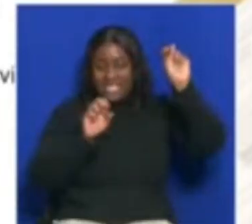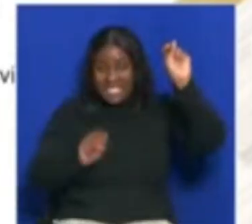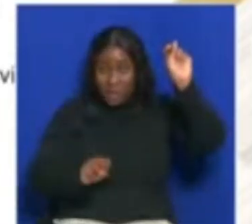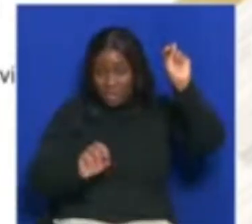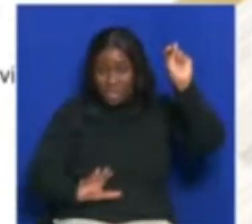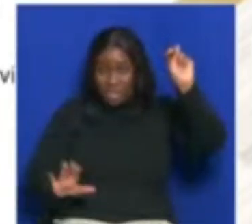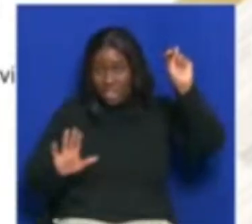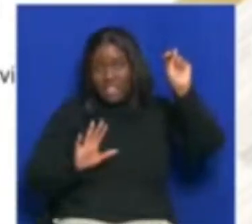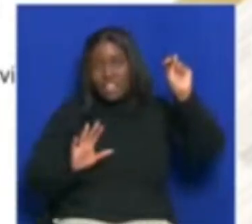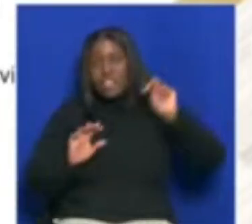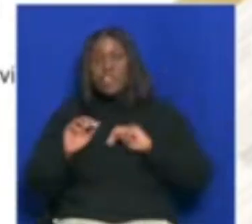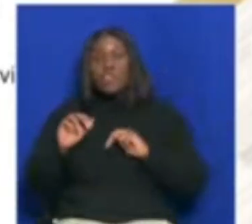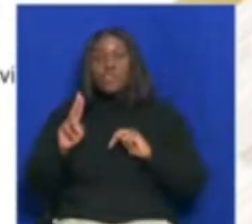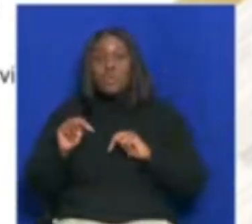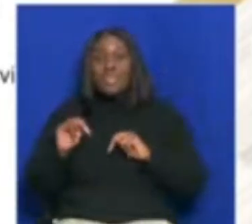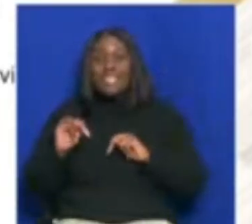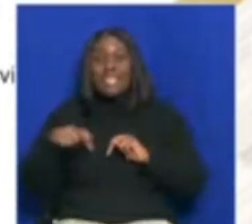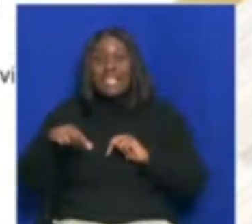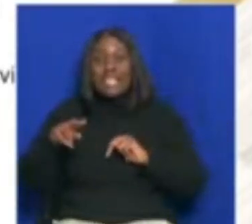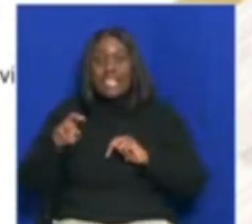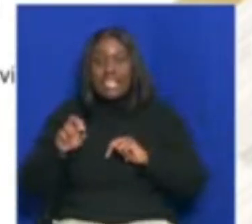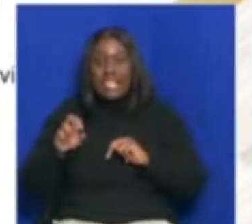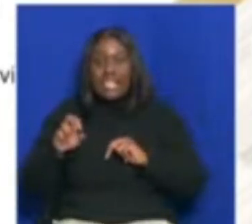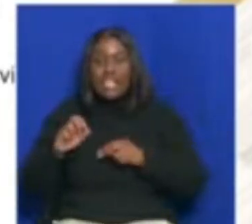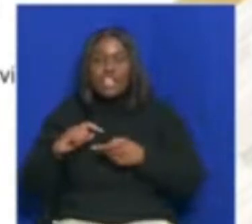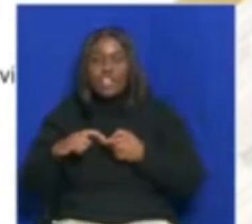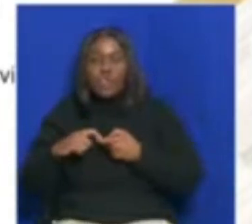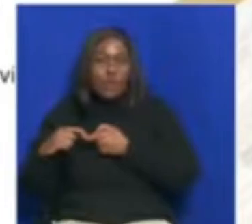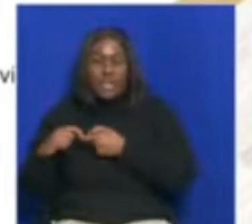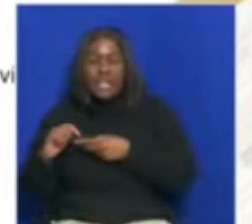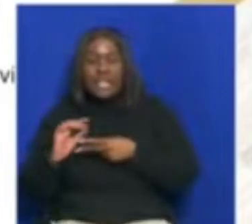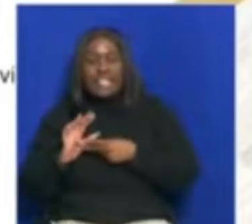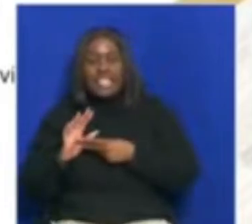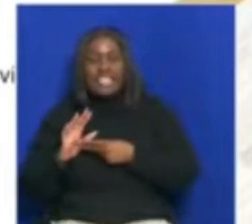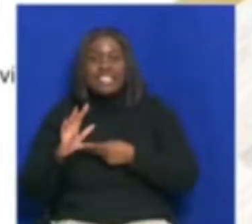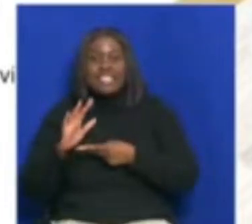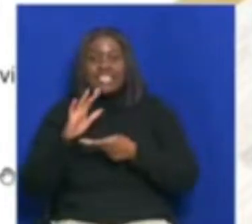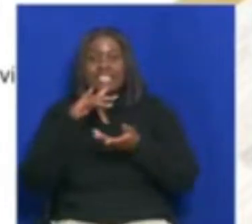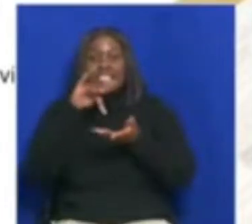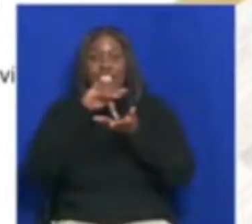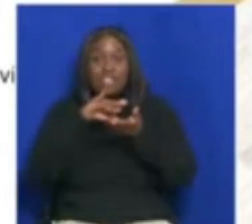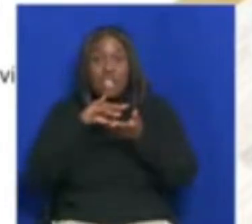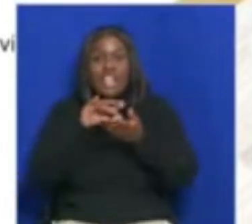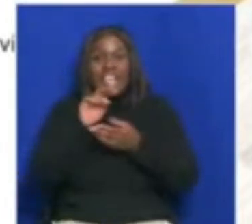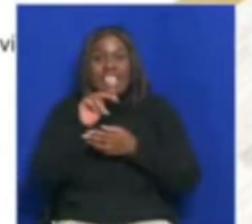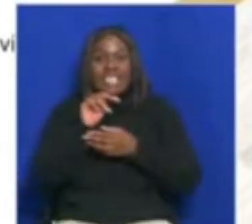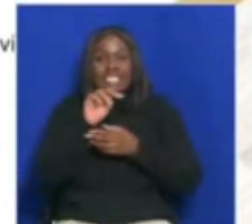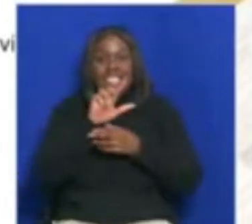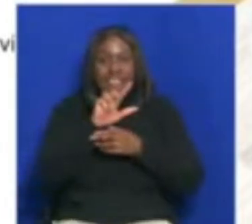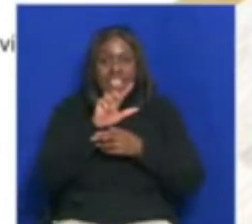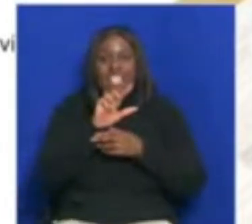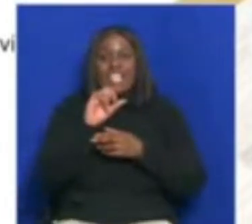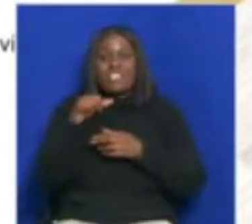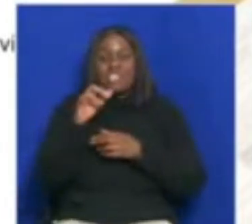Lines, Central, M7 and the N2, Justin Tow Lines, Towing Industry,